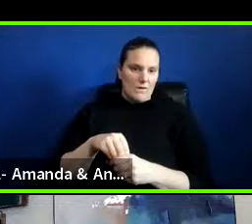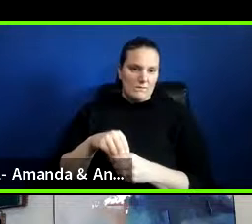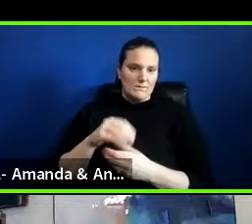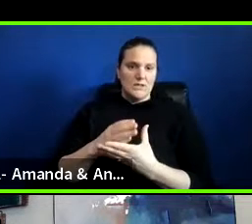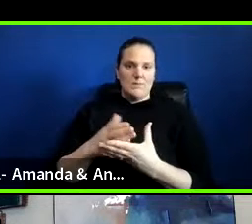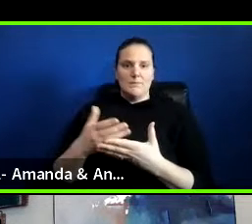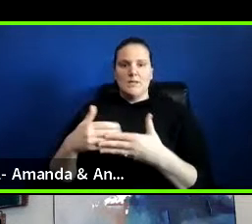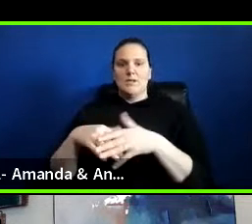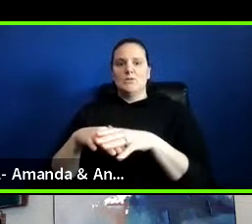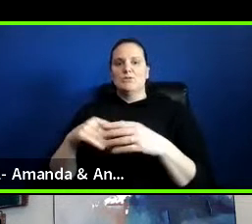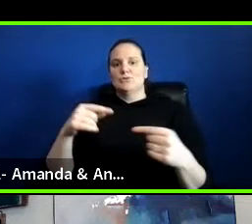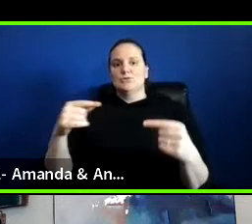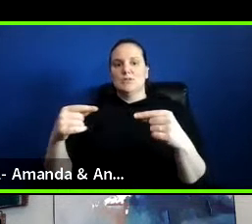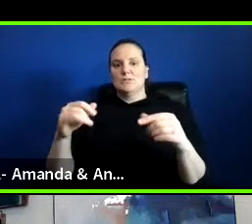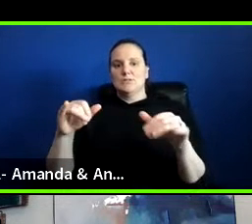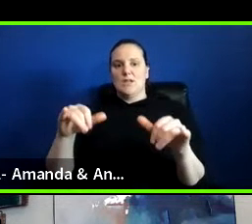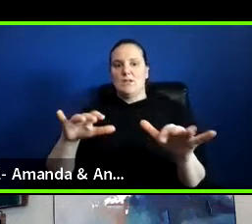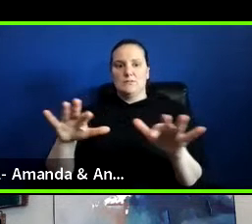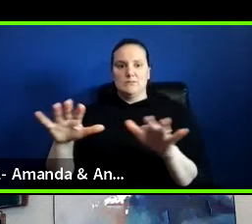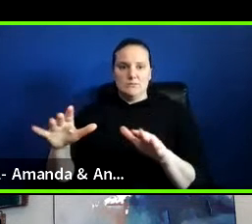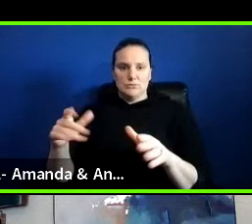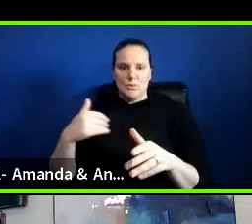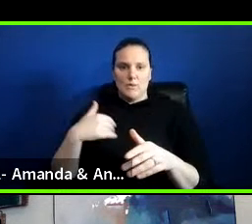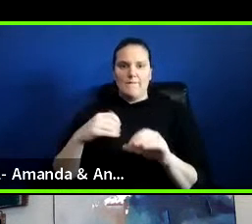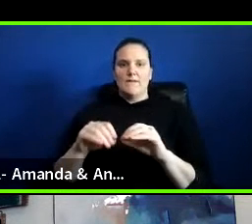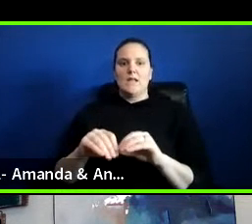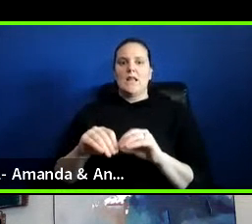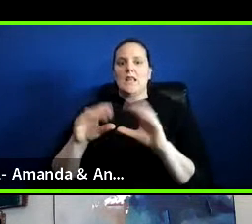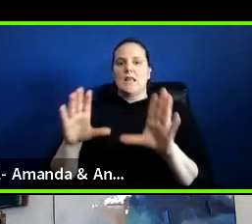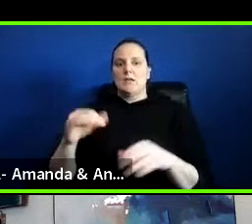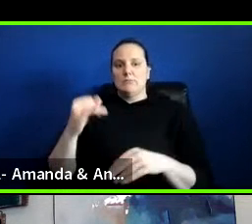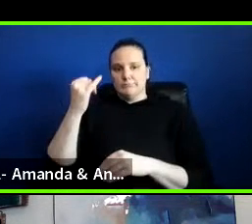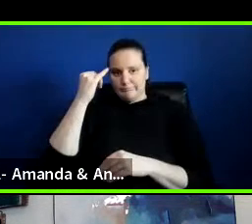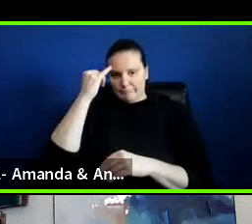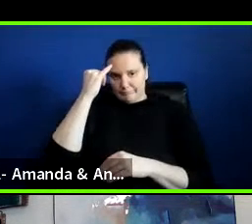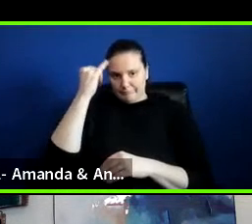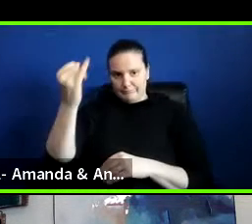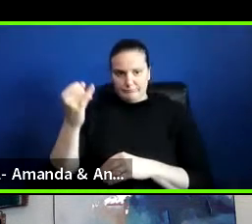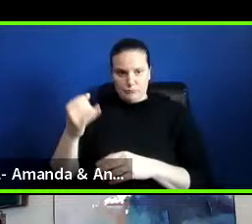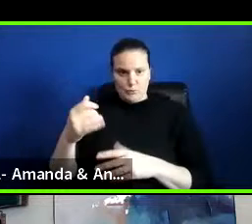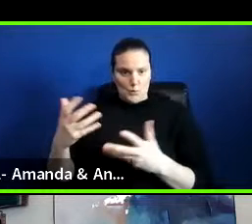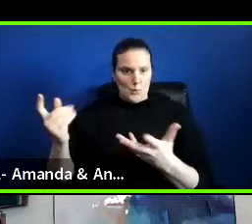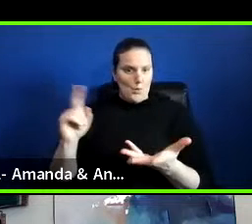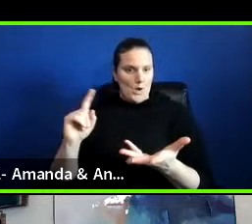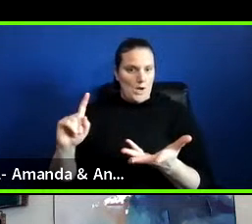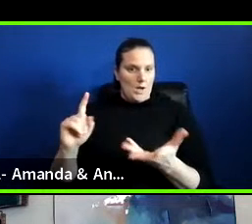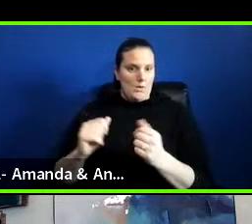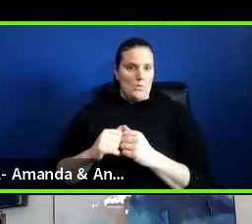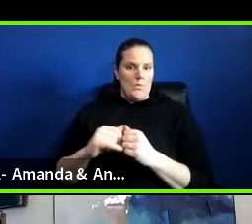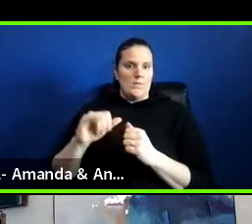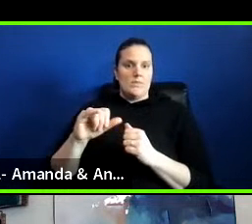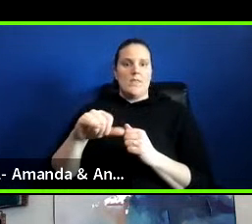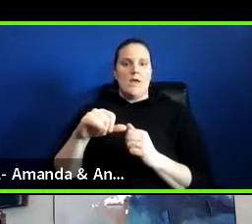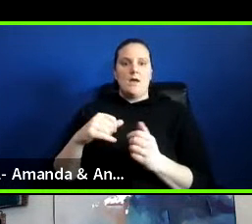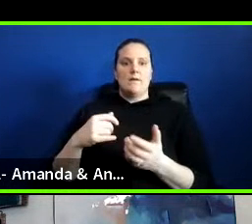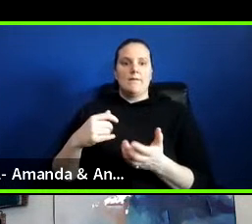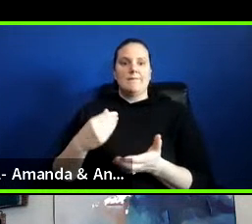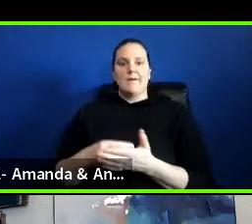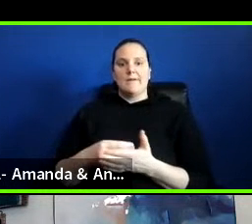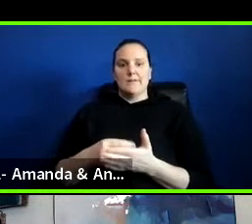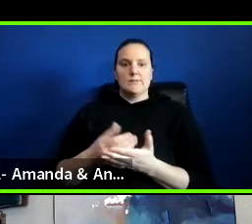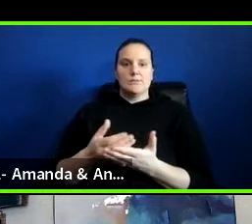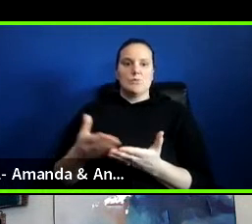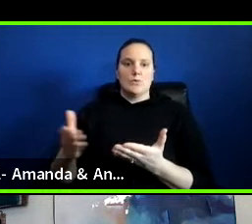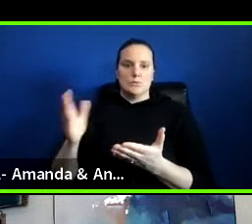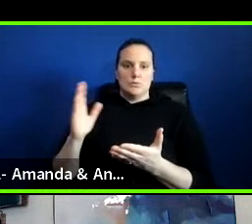so, you know, as we get a clearer picture of where we're at with those funding sources, we will